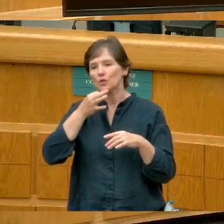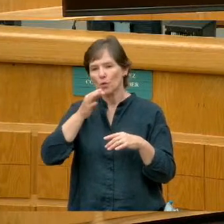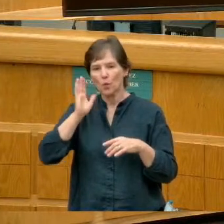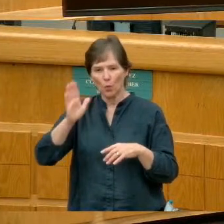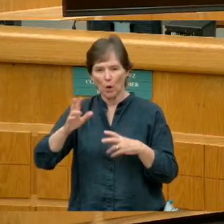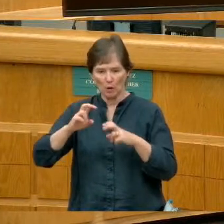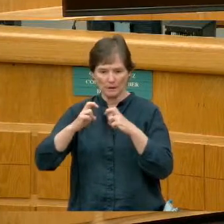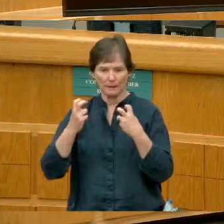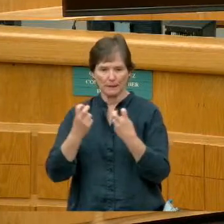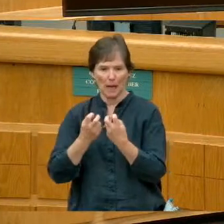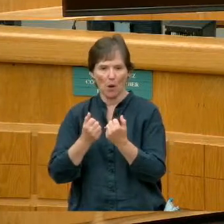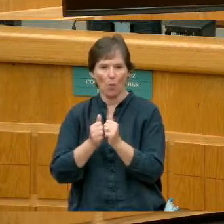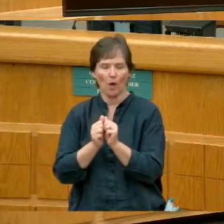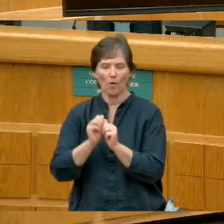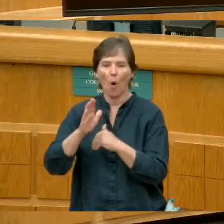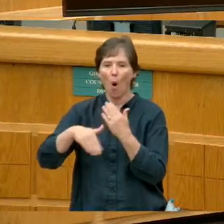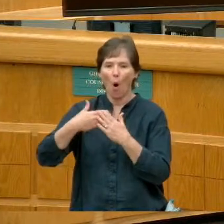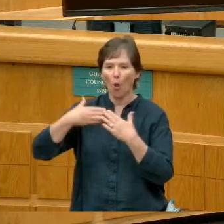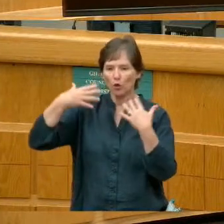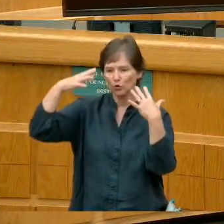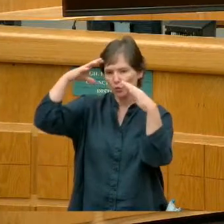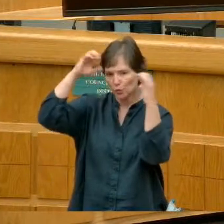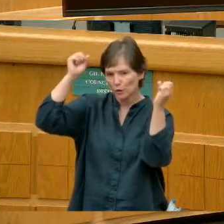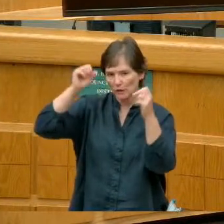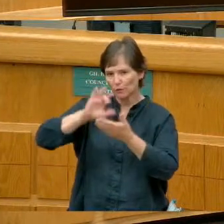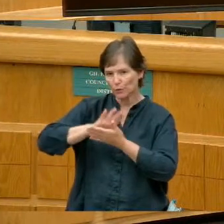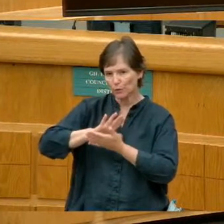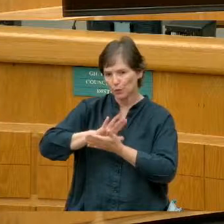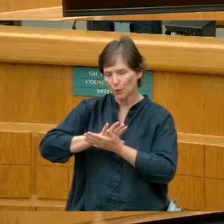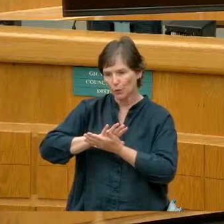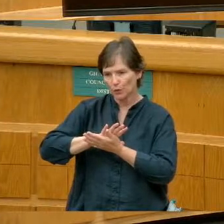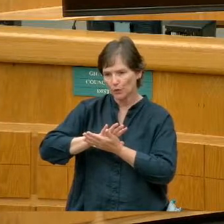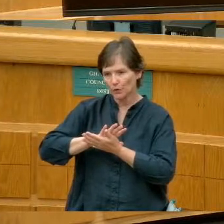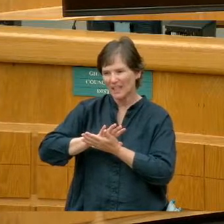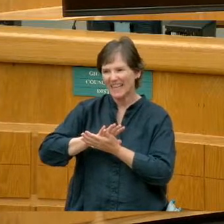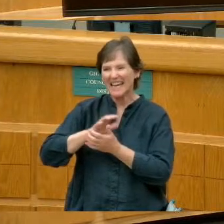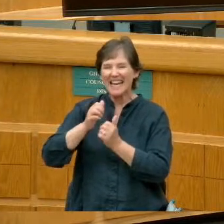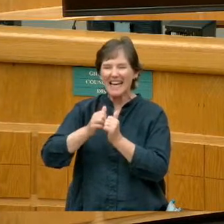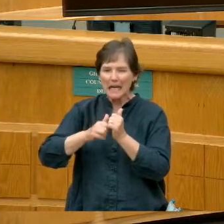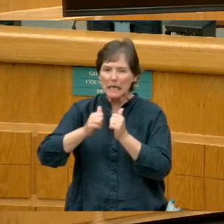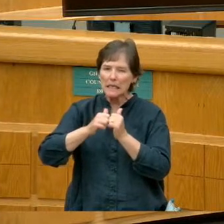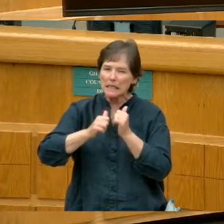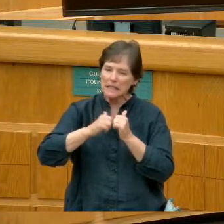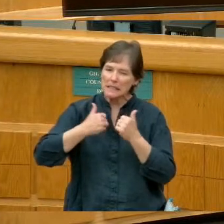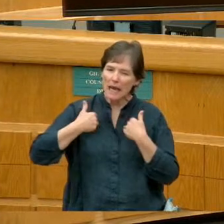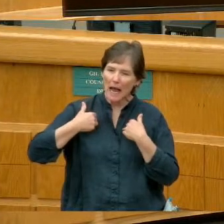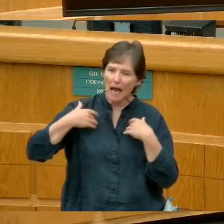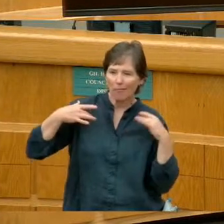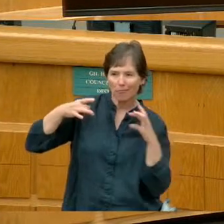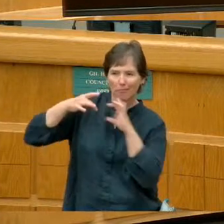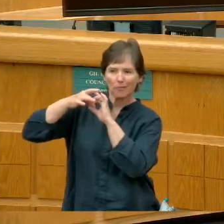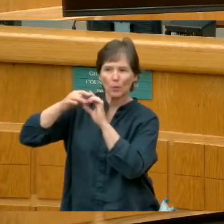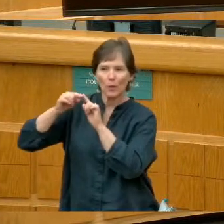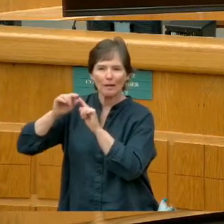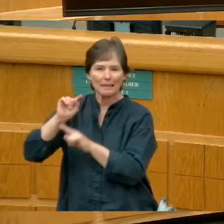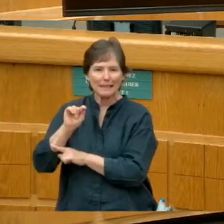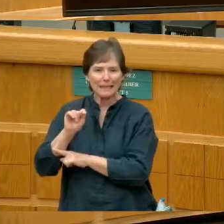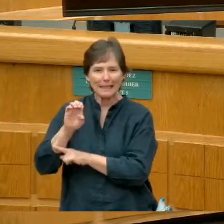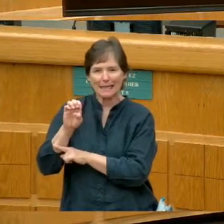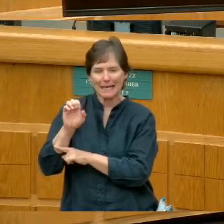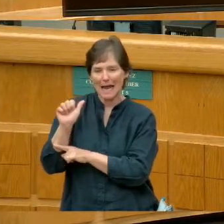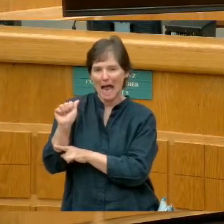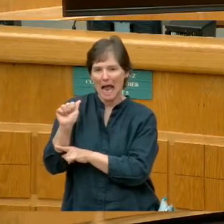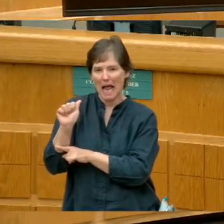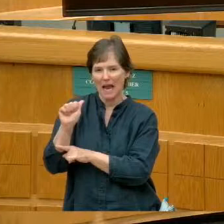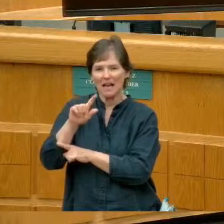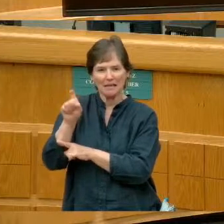that today. They are bound by the state, TEA, Texas Education Agency, and we've seen the